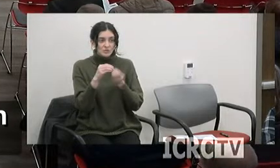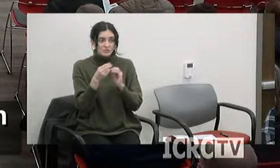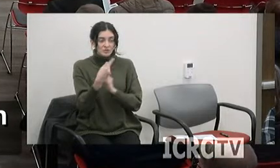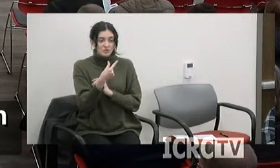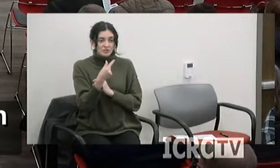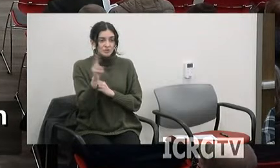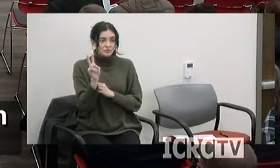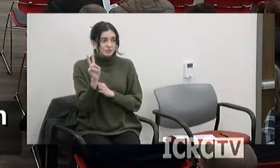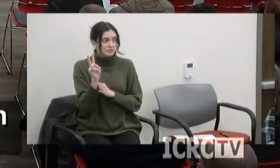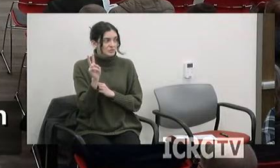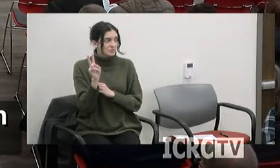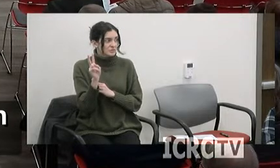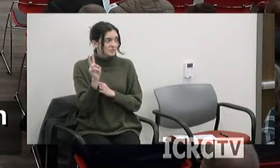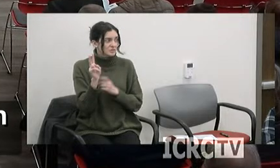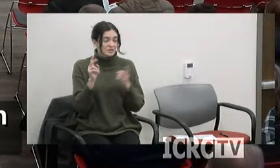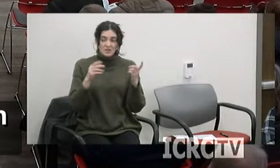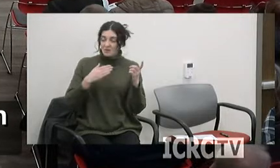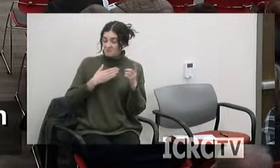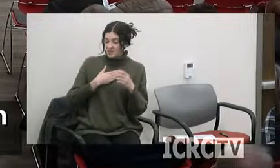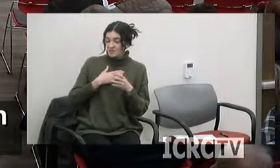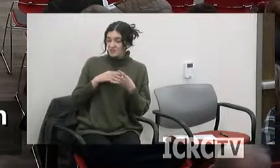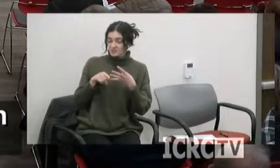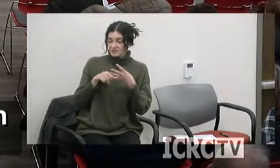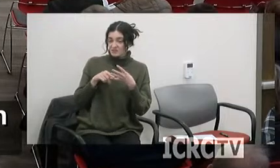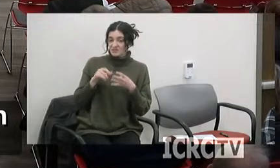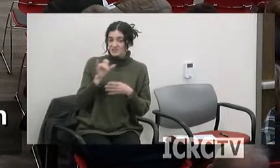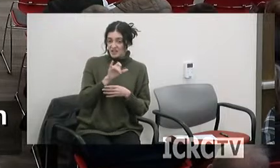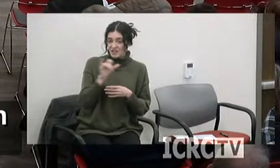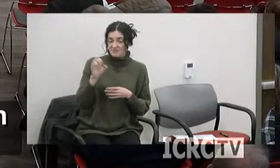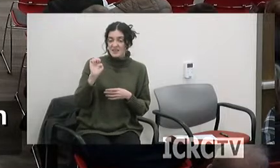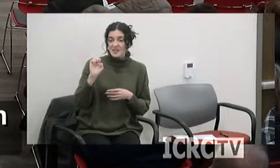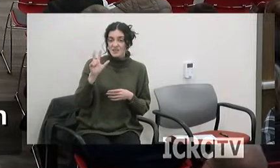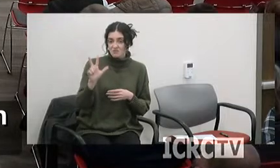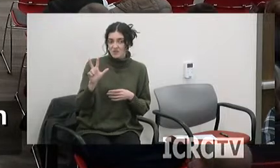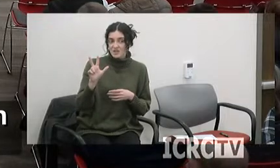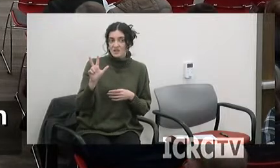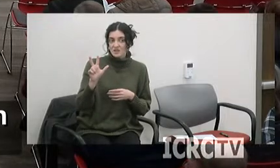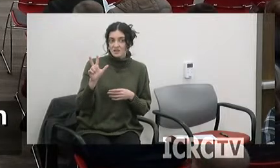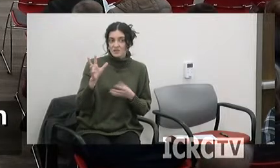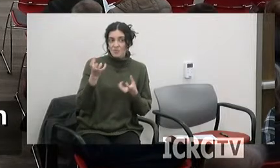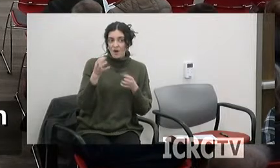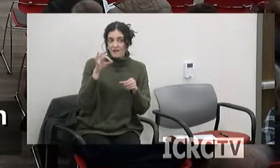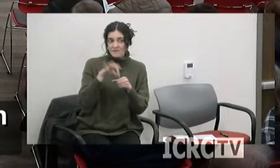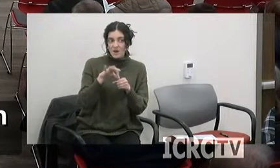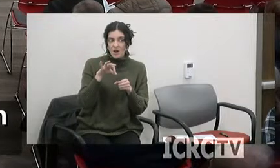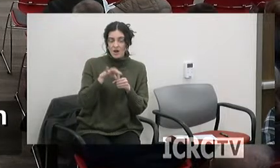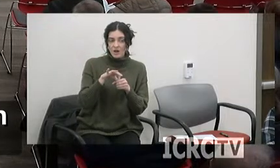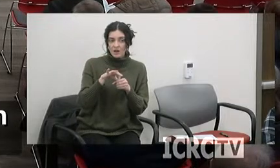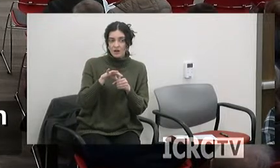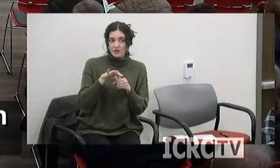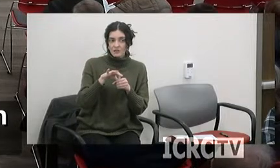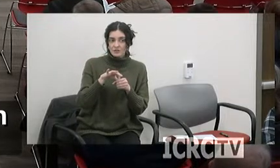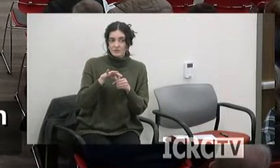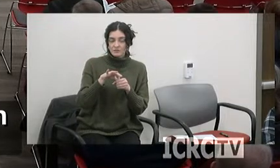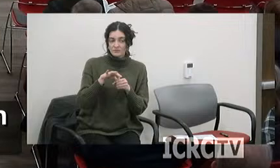that the same for And you? my intention is the same on E3, to vote on those.